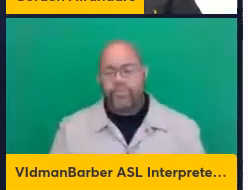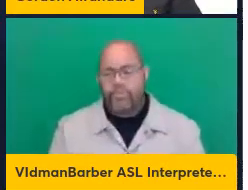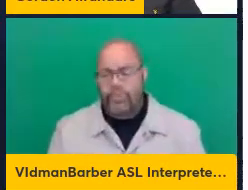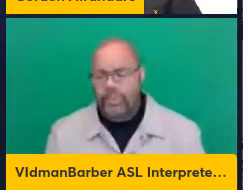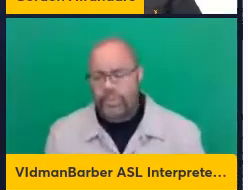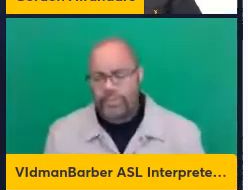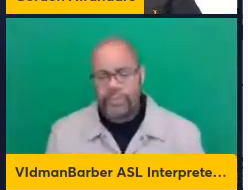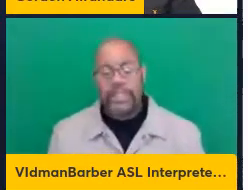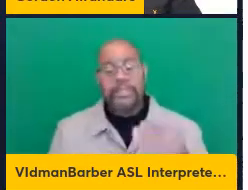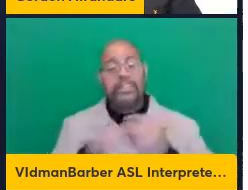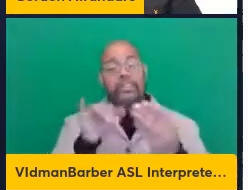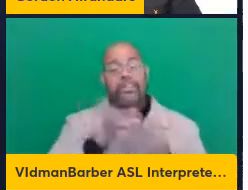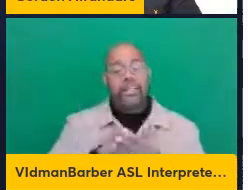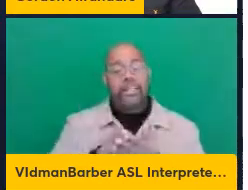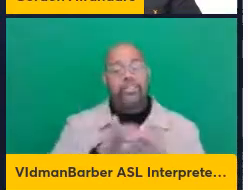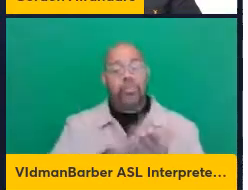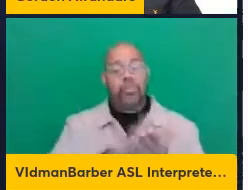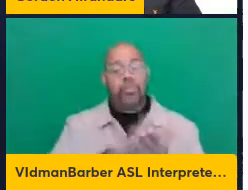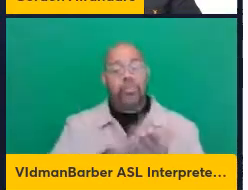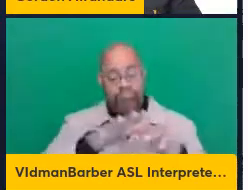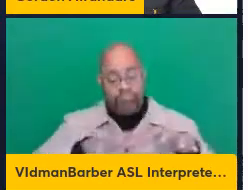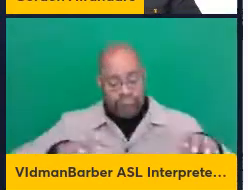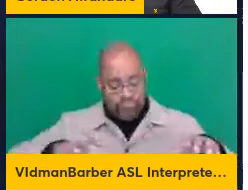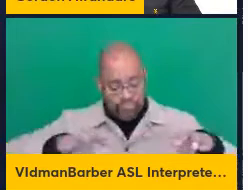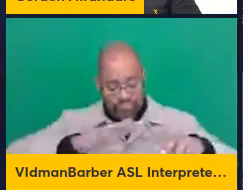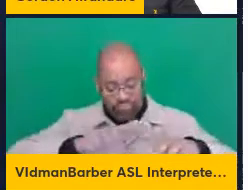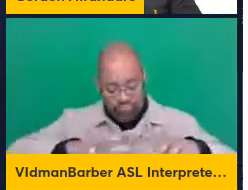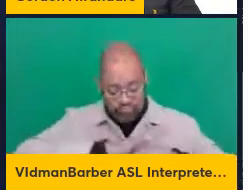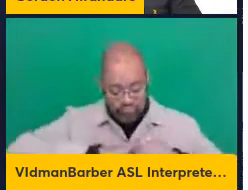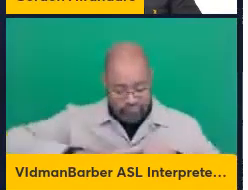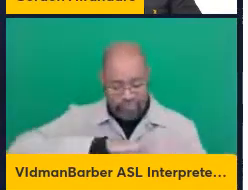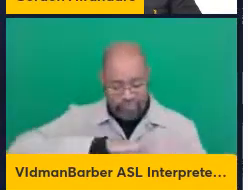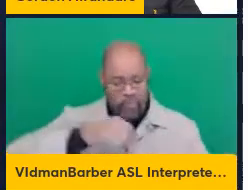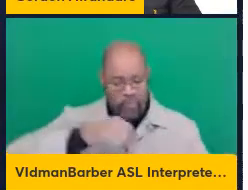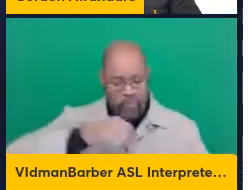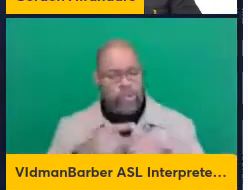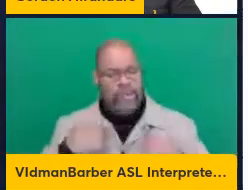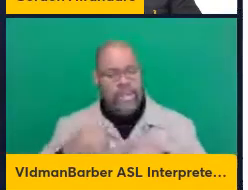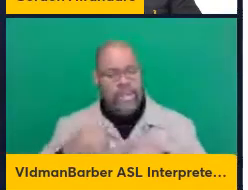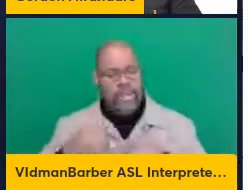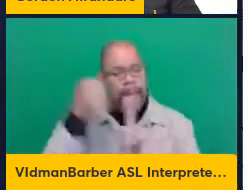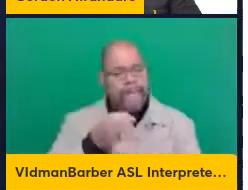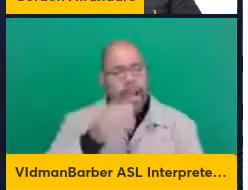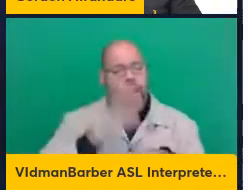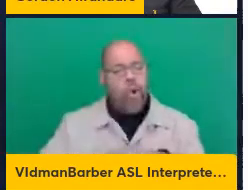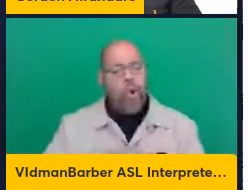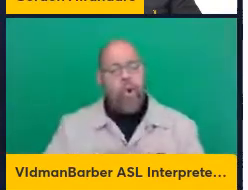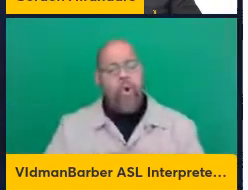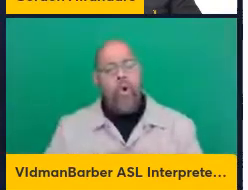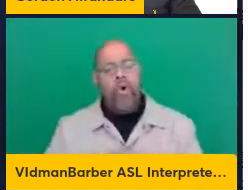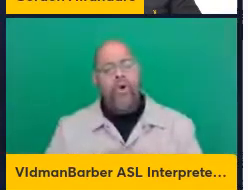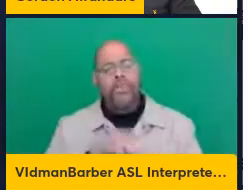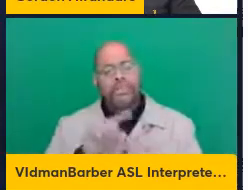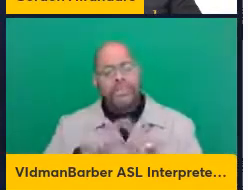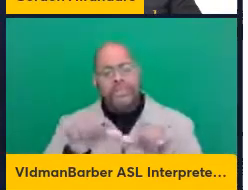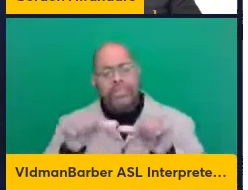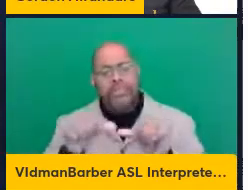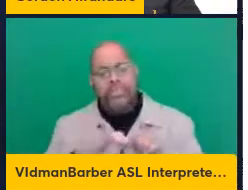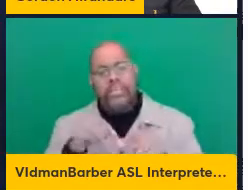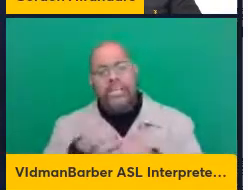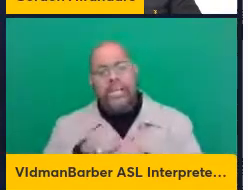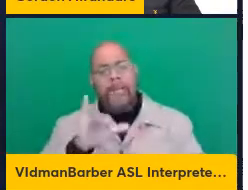In addition to the academic arena, we have also had an impact on the innovation space in the